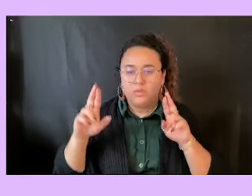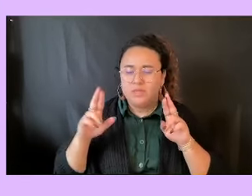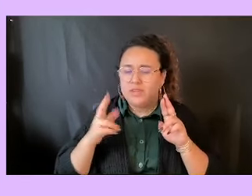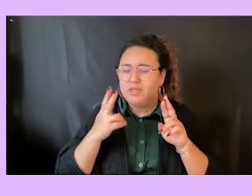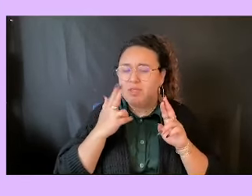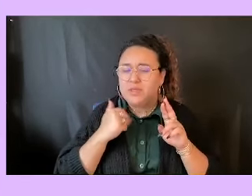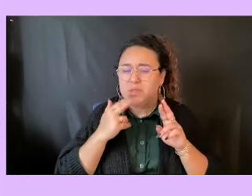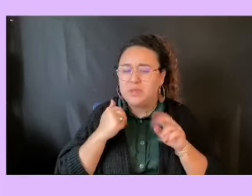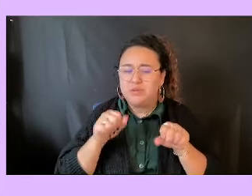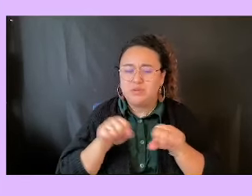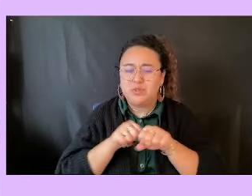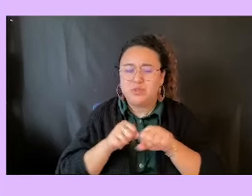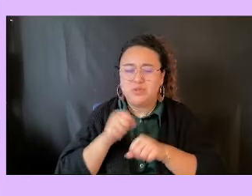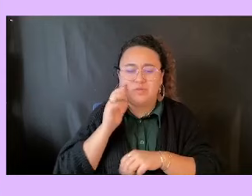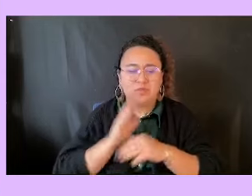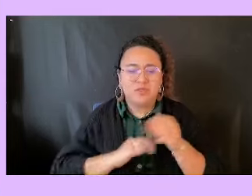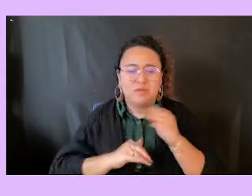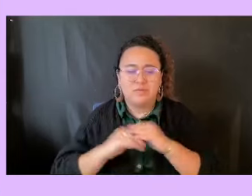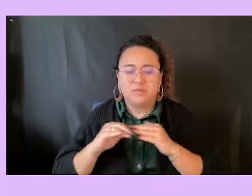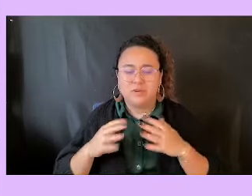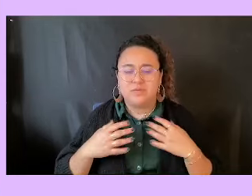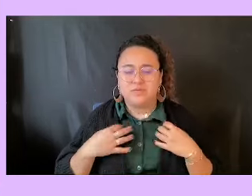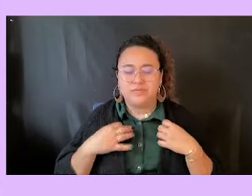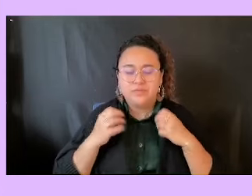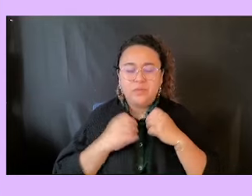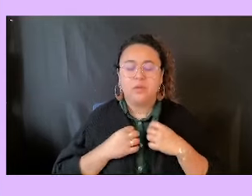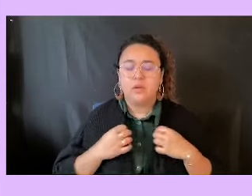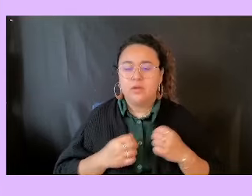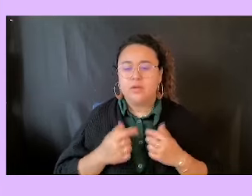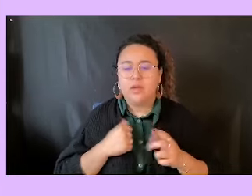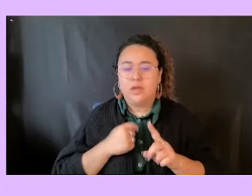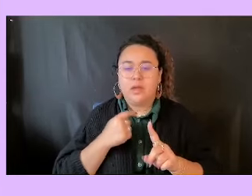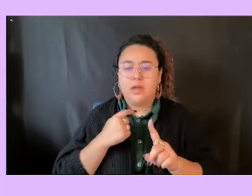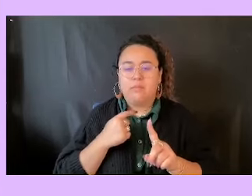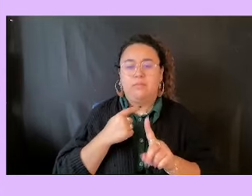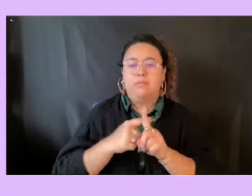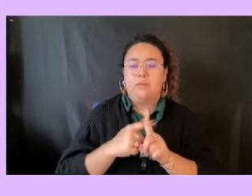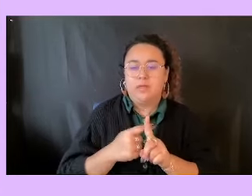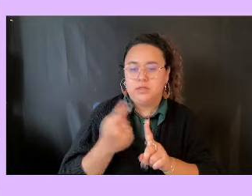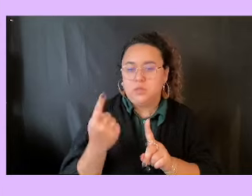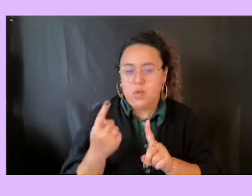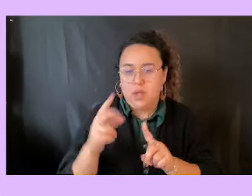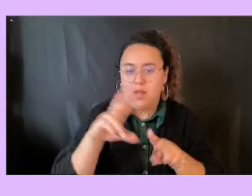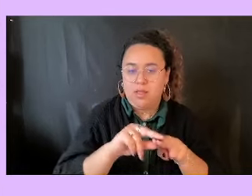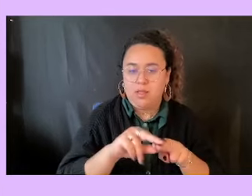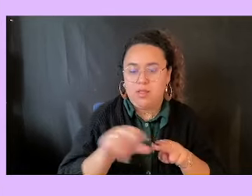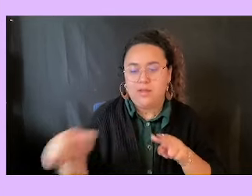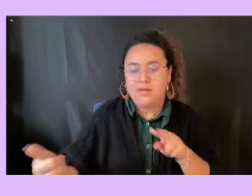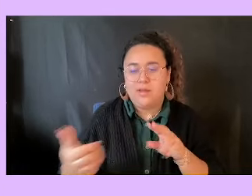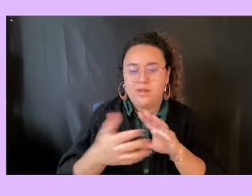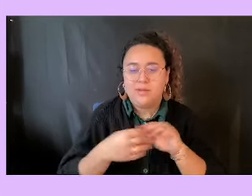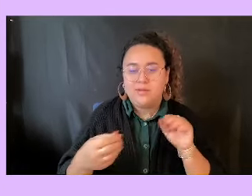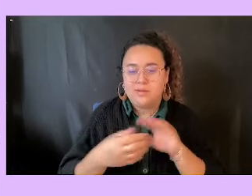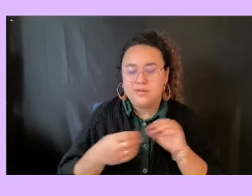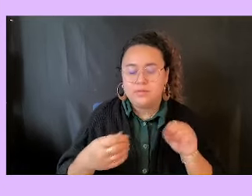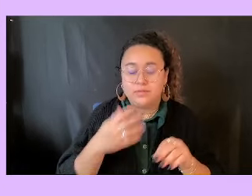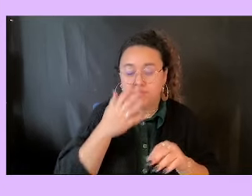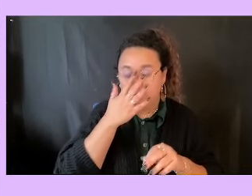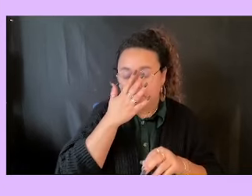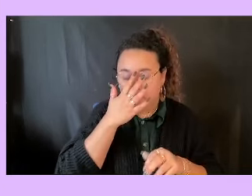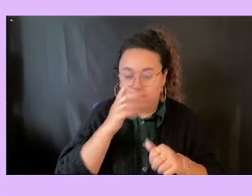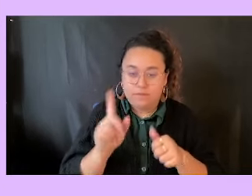comfort. Want to do some plus-one-ing and some layering on of an additional lens.